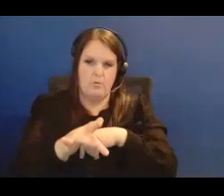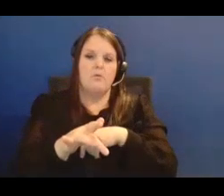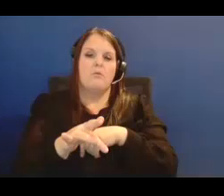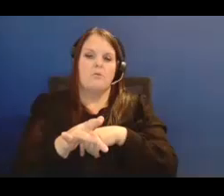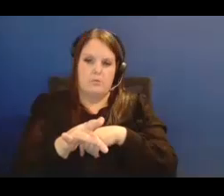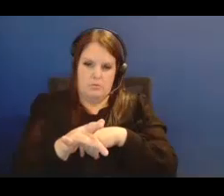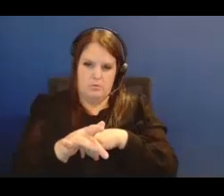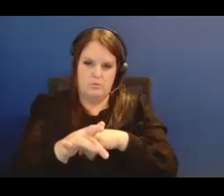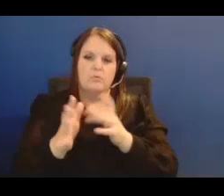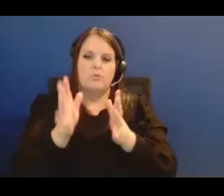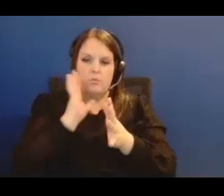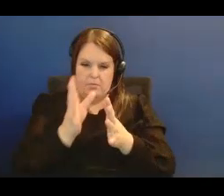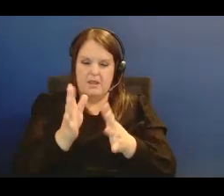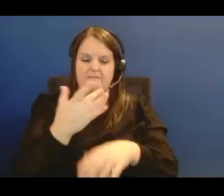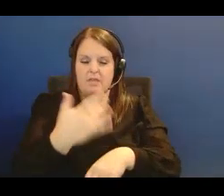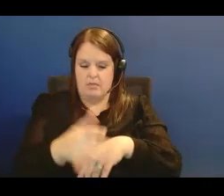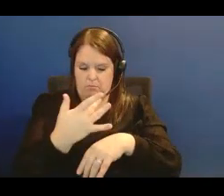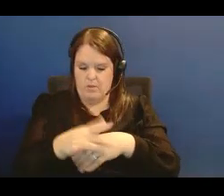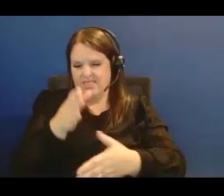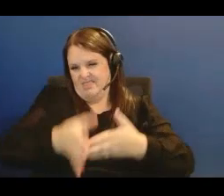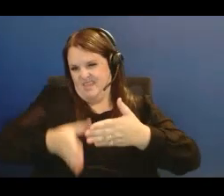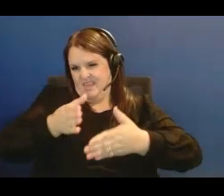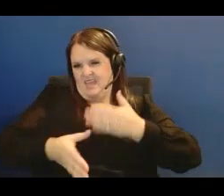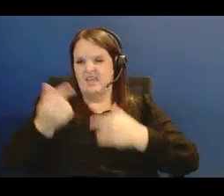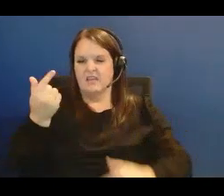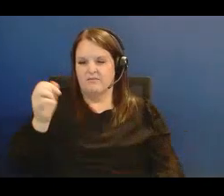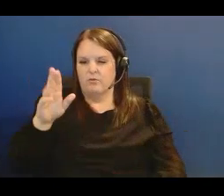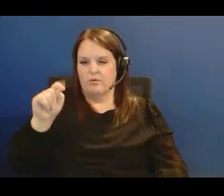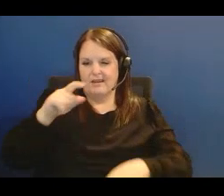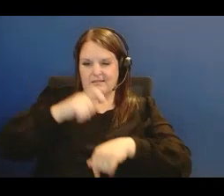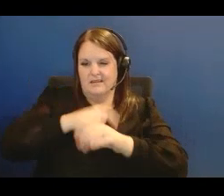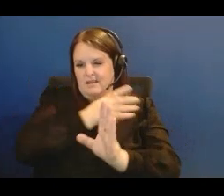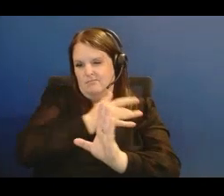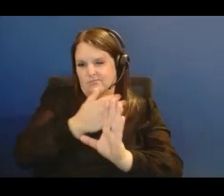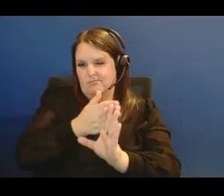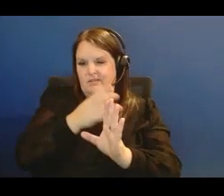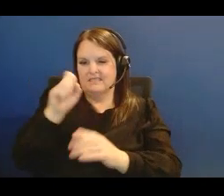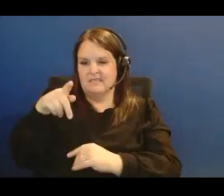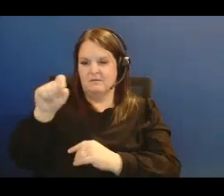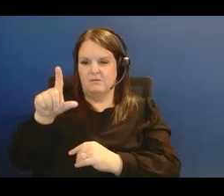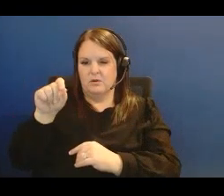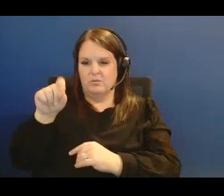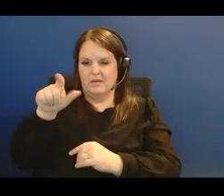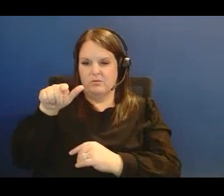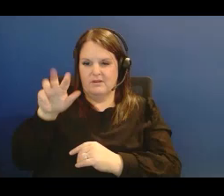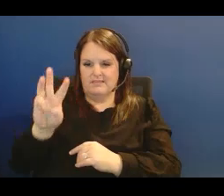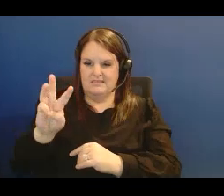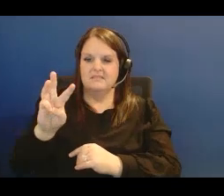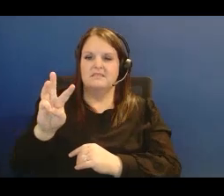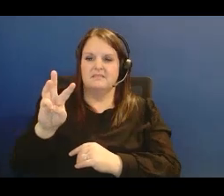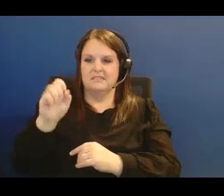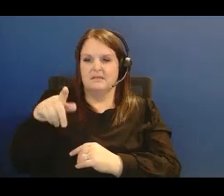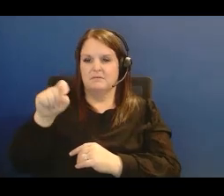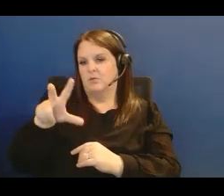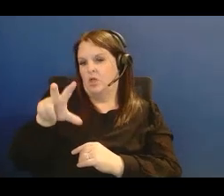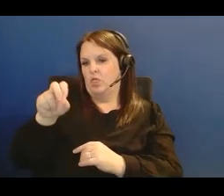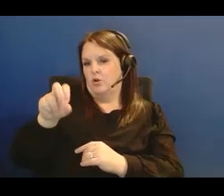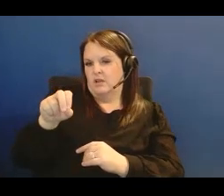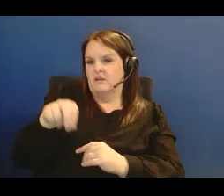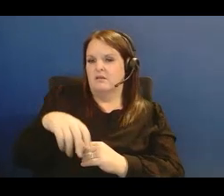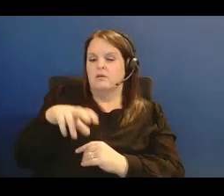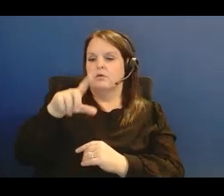at the end of our grant period in September 2026, September 30th,